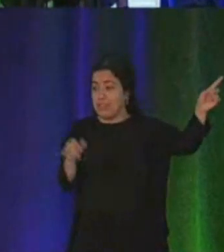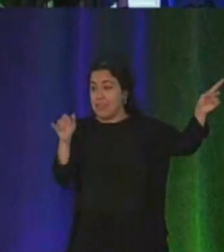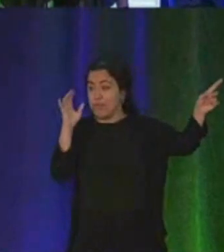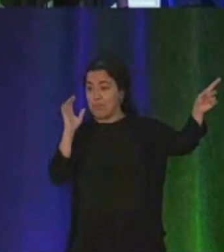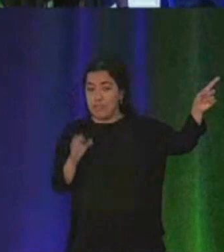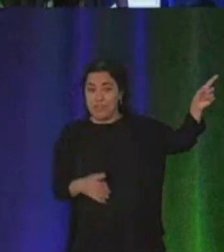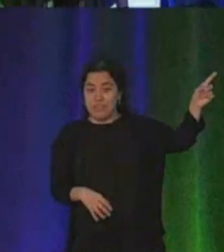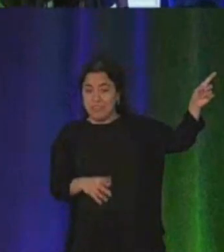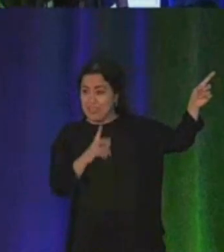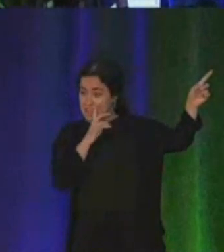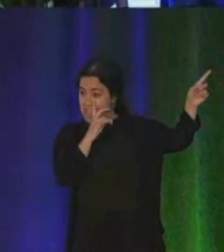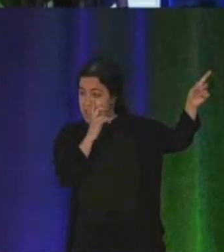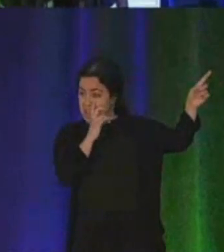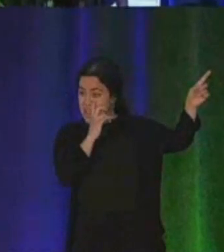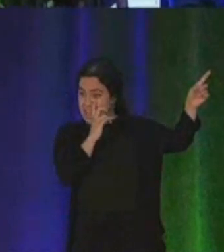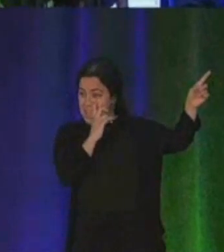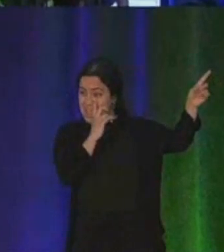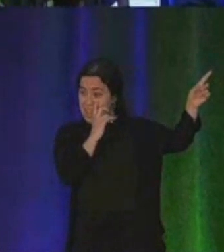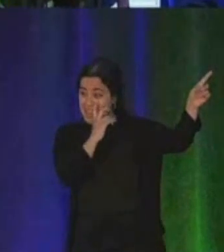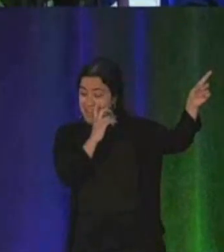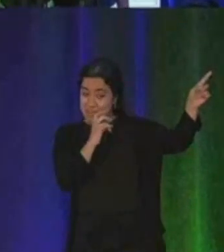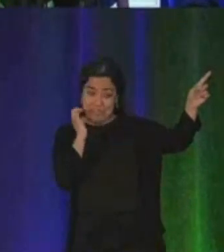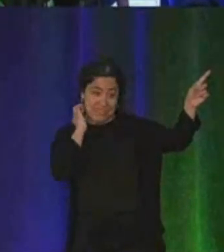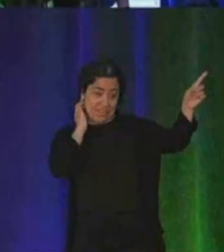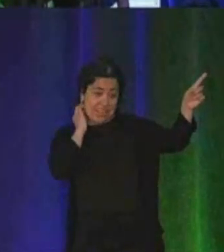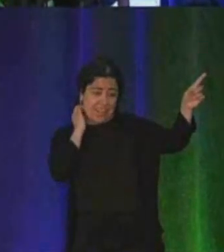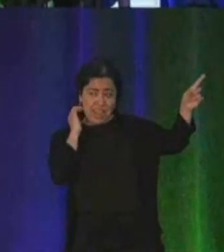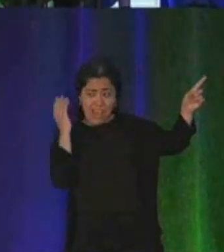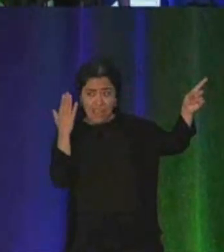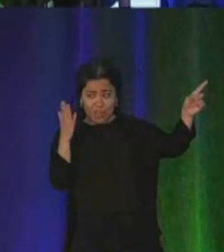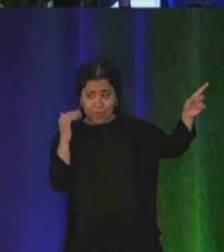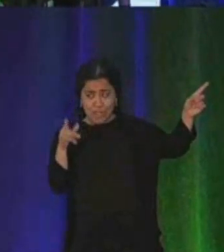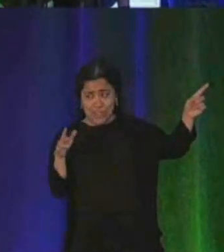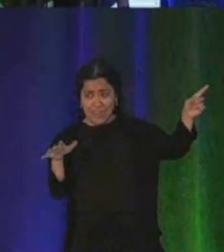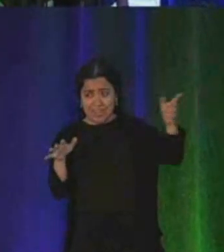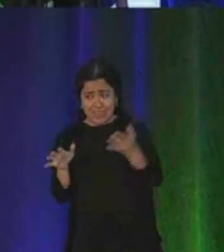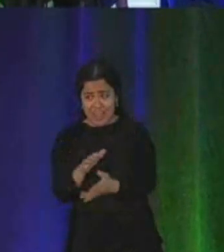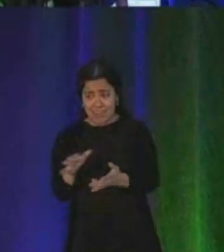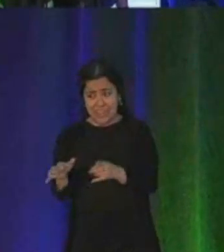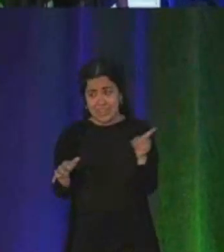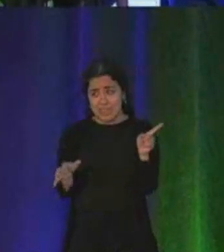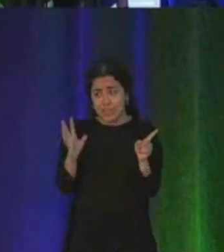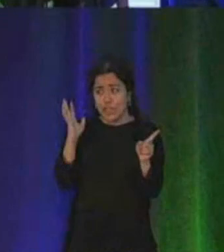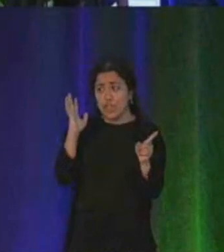I don't know why you guys are laughing. This is crazy engineering effort right here.